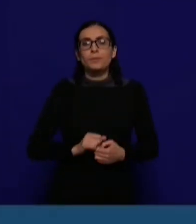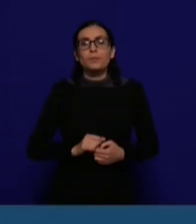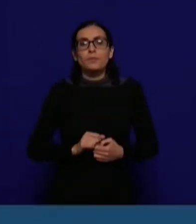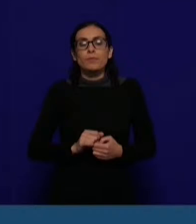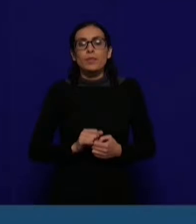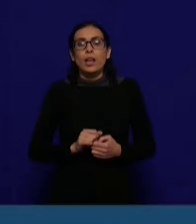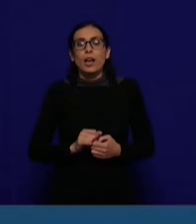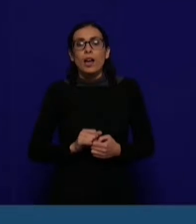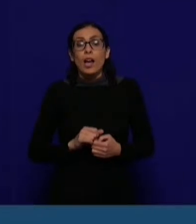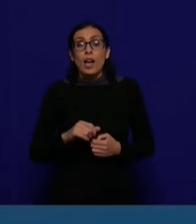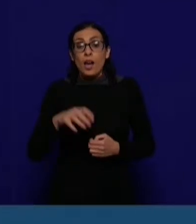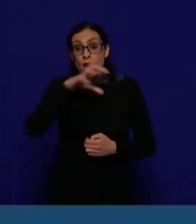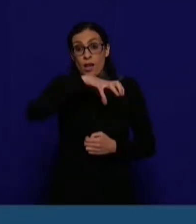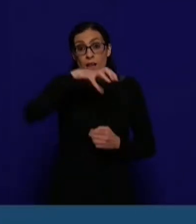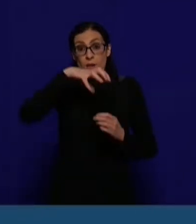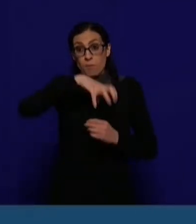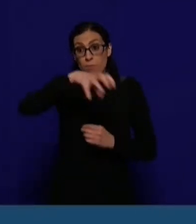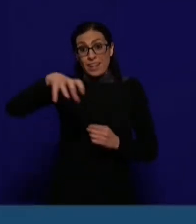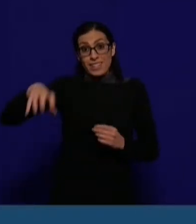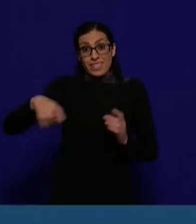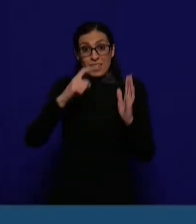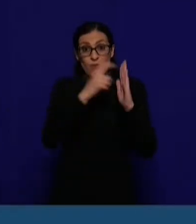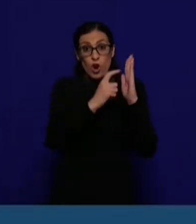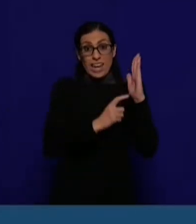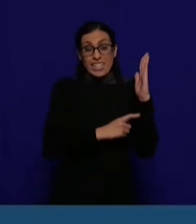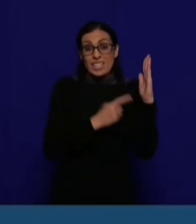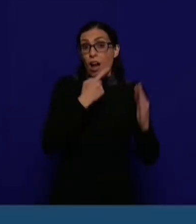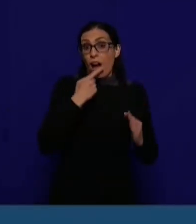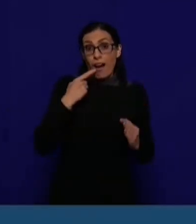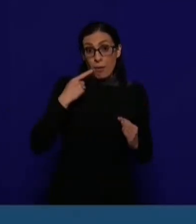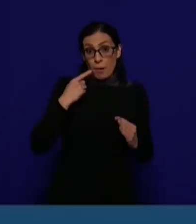għandna diversi lista ta'